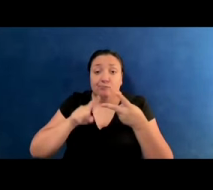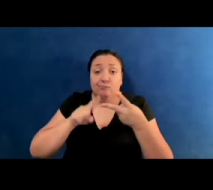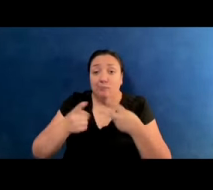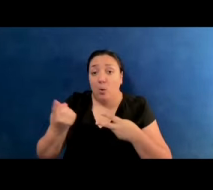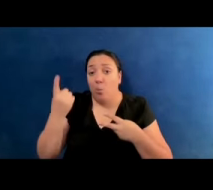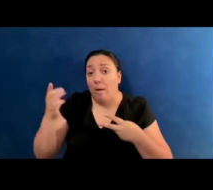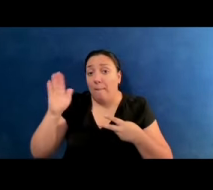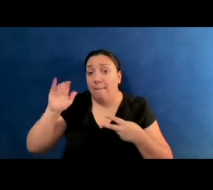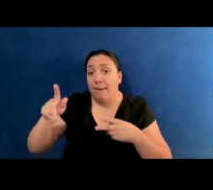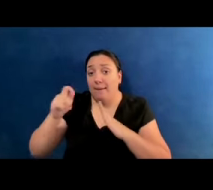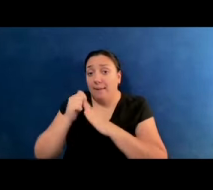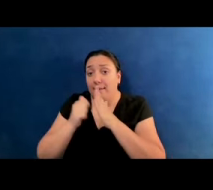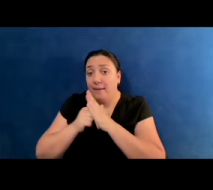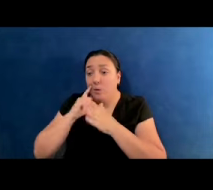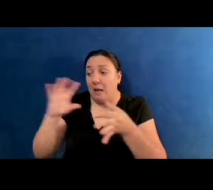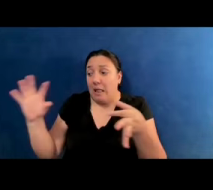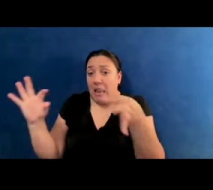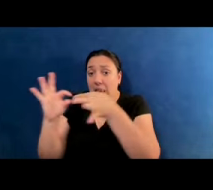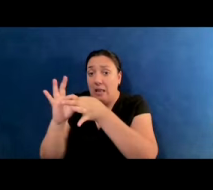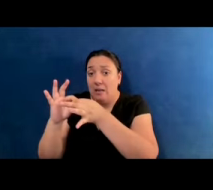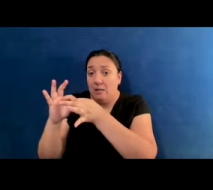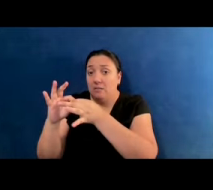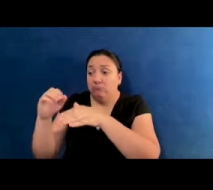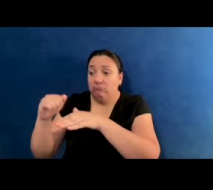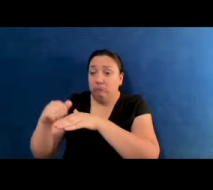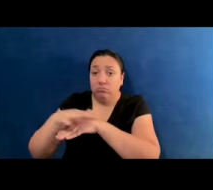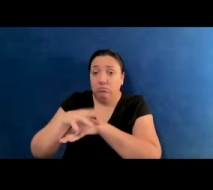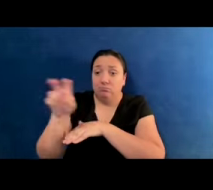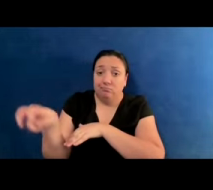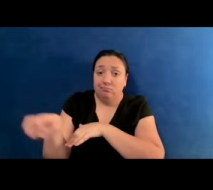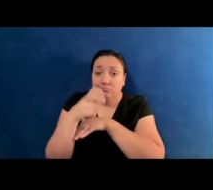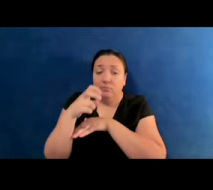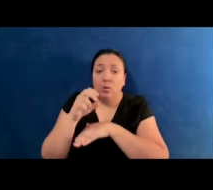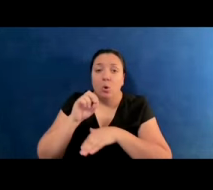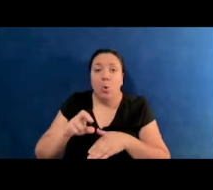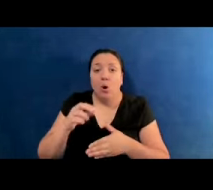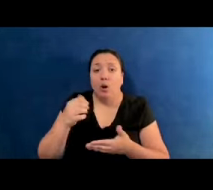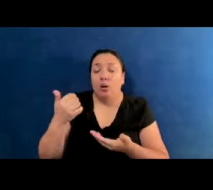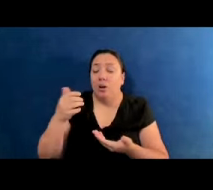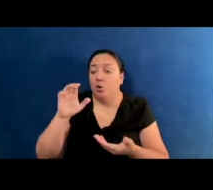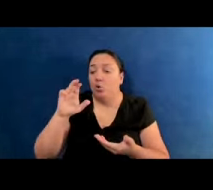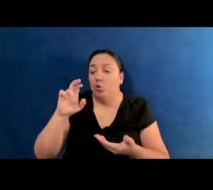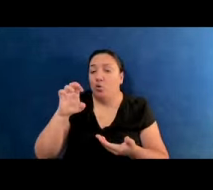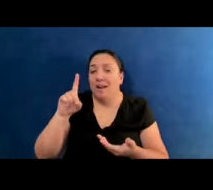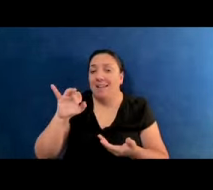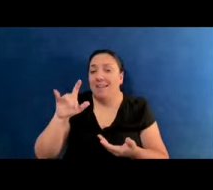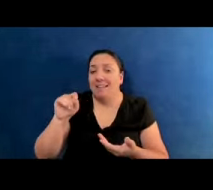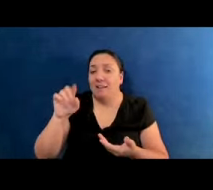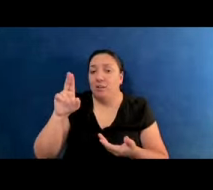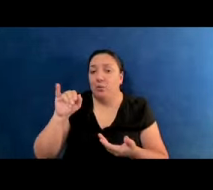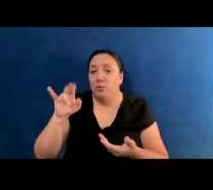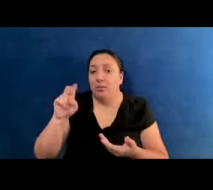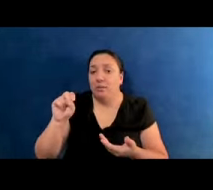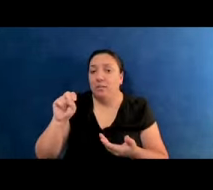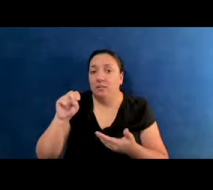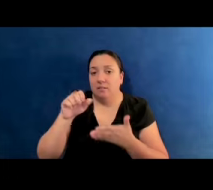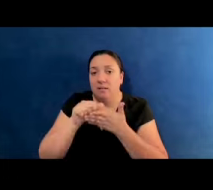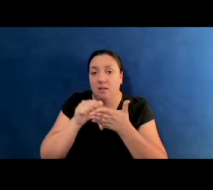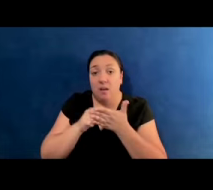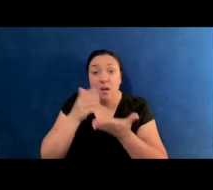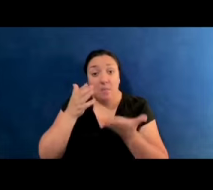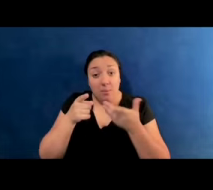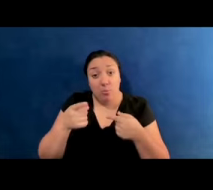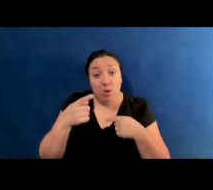account or many bank accounts, or maybe a credit union account. You can use a promo code that you might have received from your local